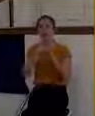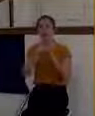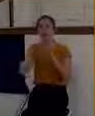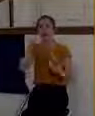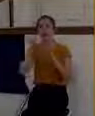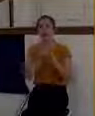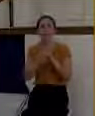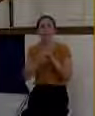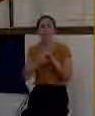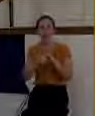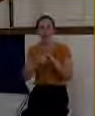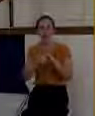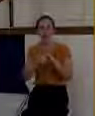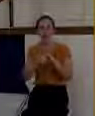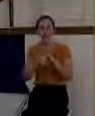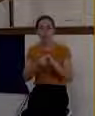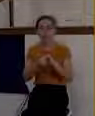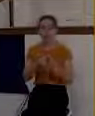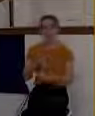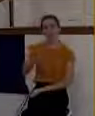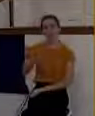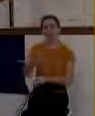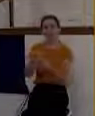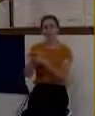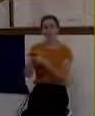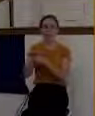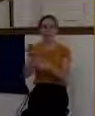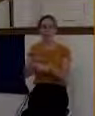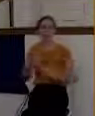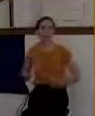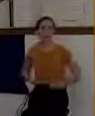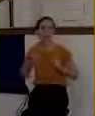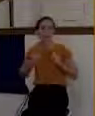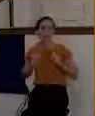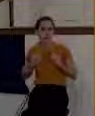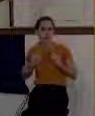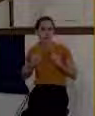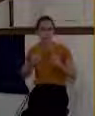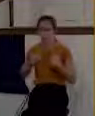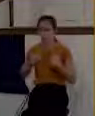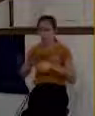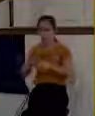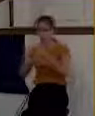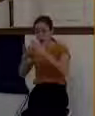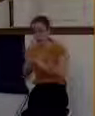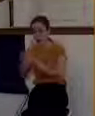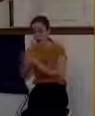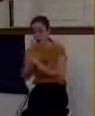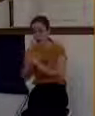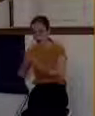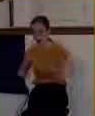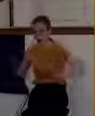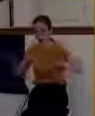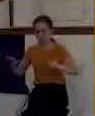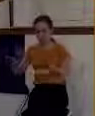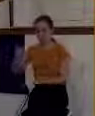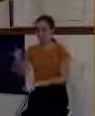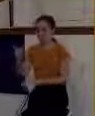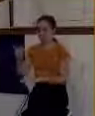They're identified by their geographical location. You have a tribe, or excuse me, you have a prophet from the kingdom of